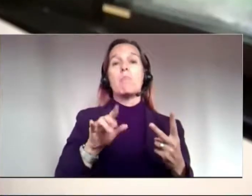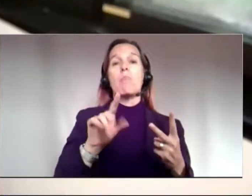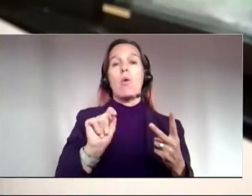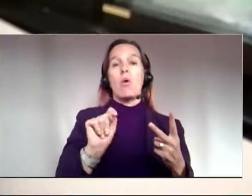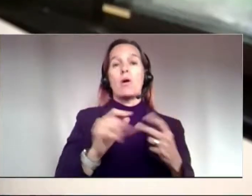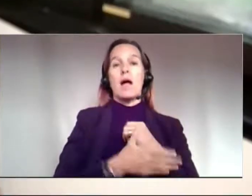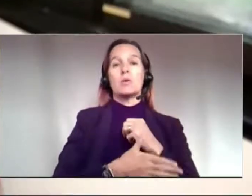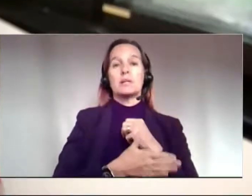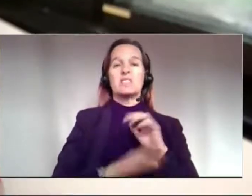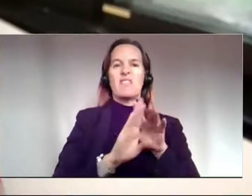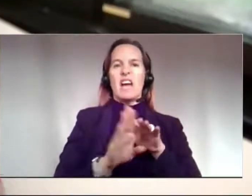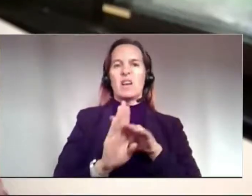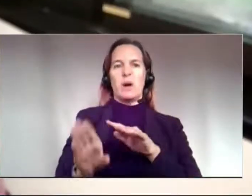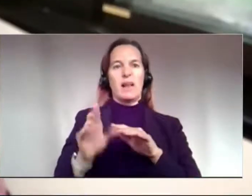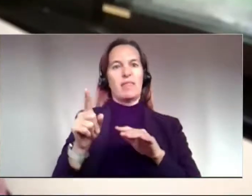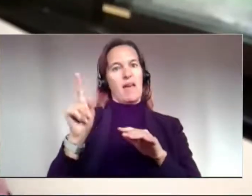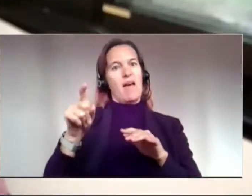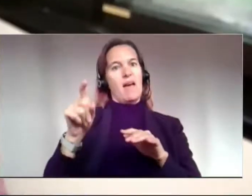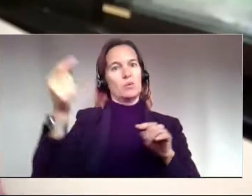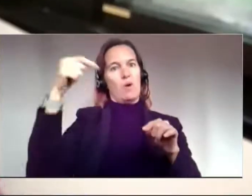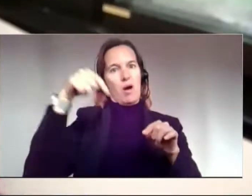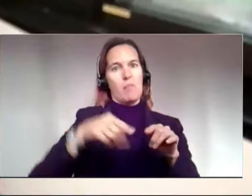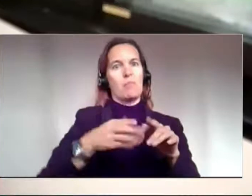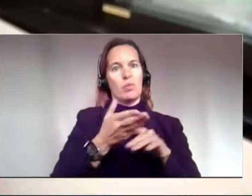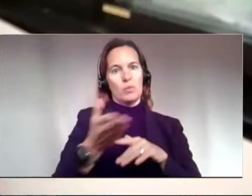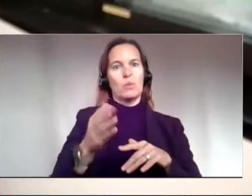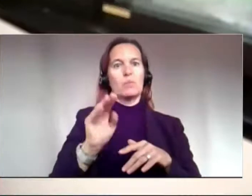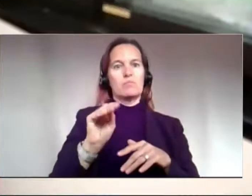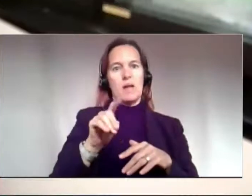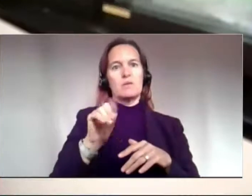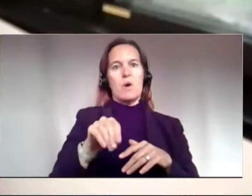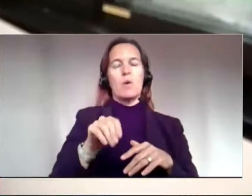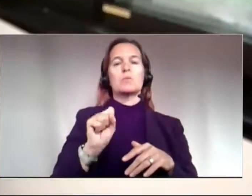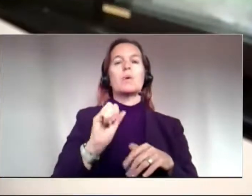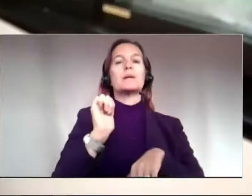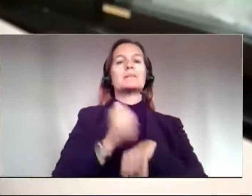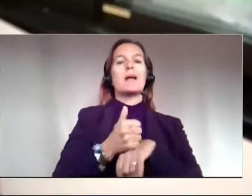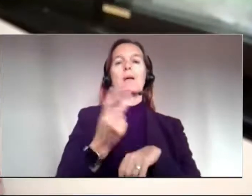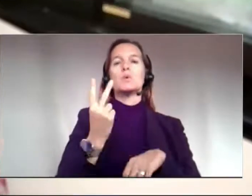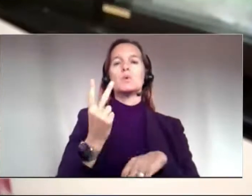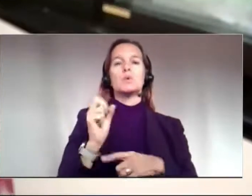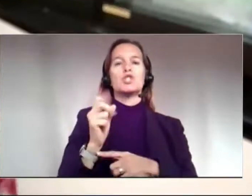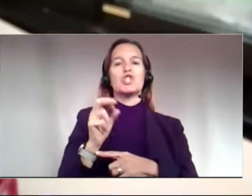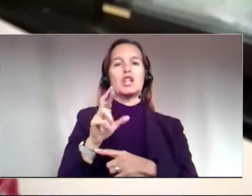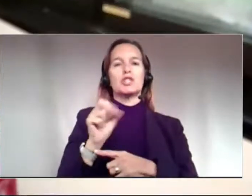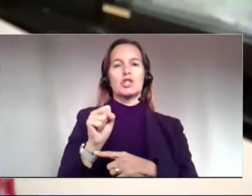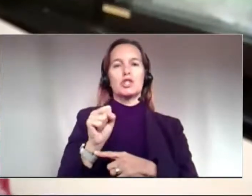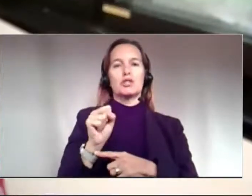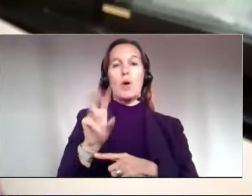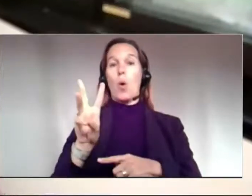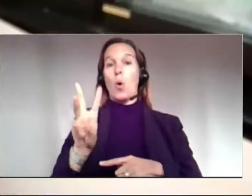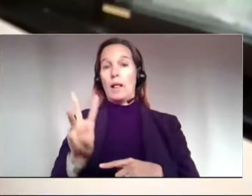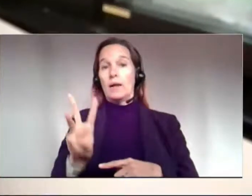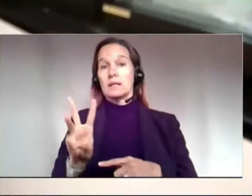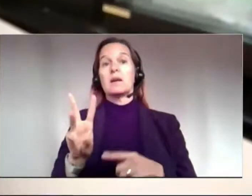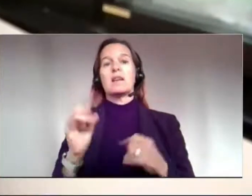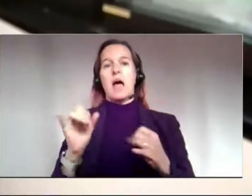through Mendocino. So in response, we set up 2 shelters in Willits. They are now closed because people